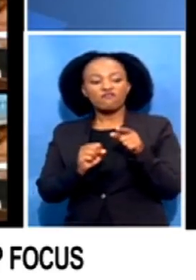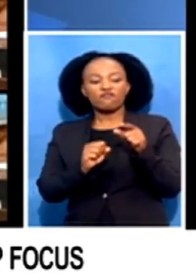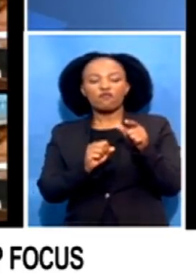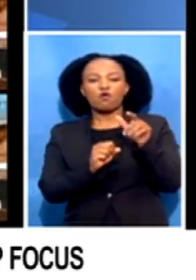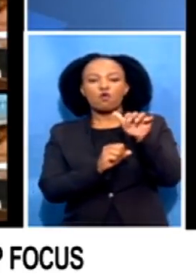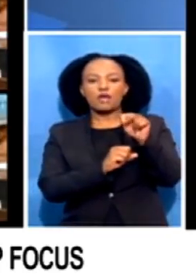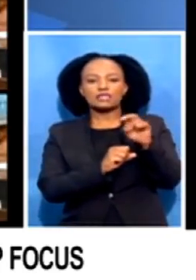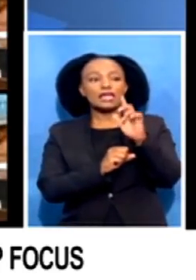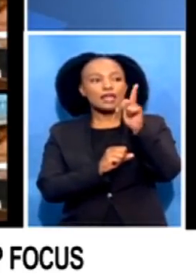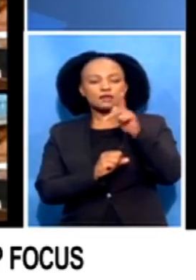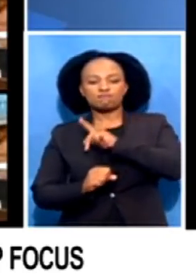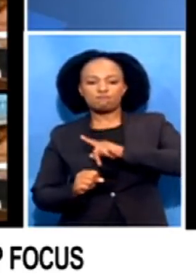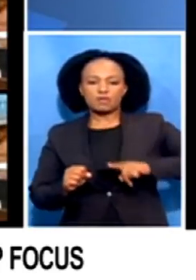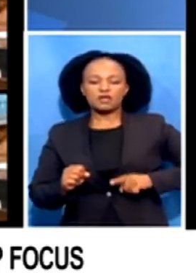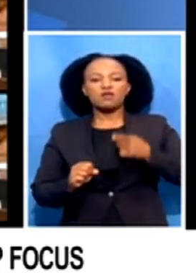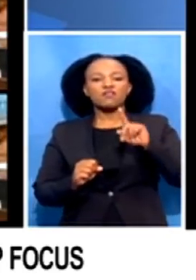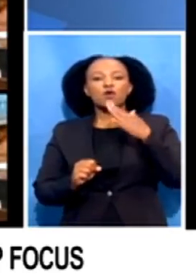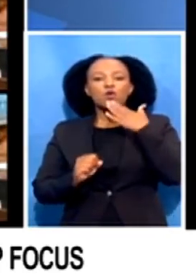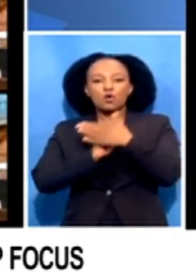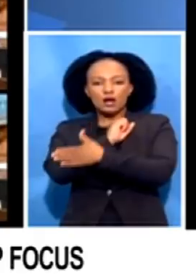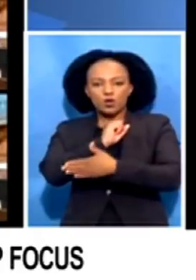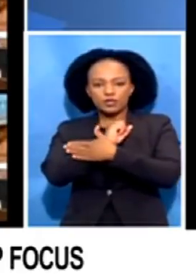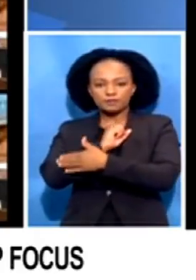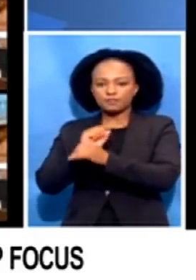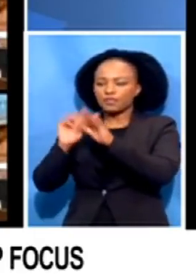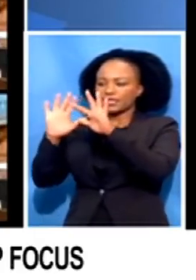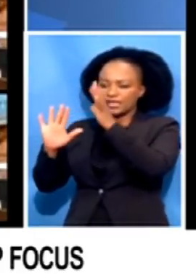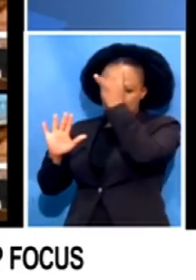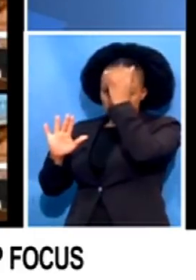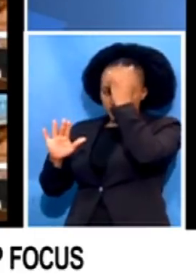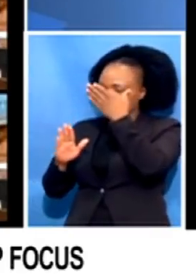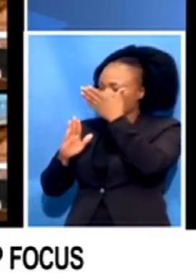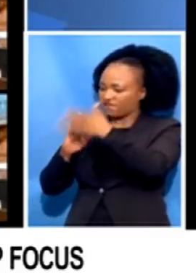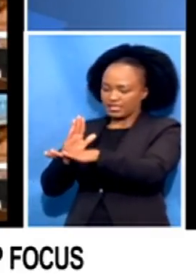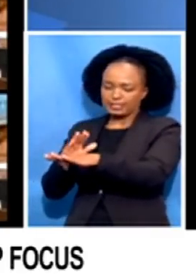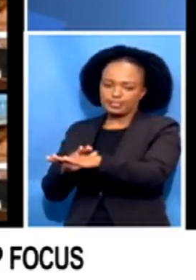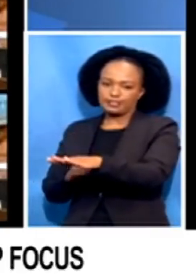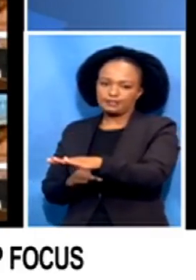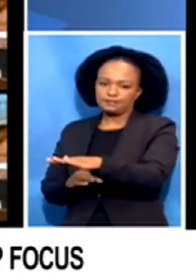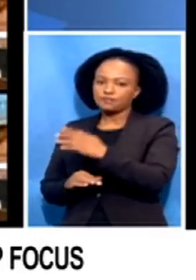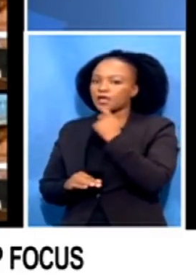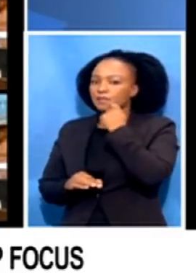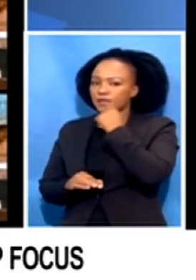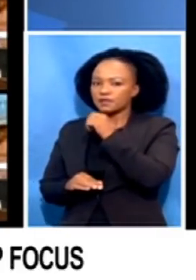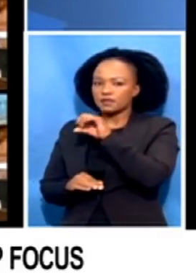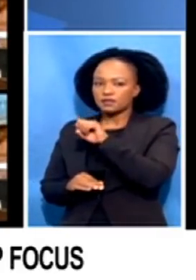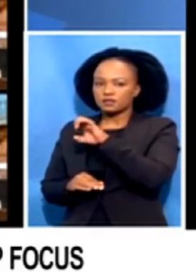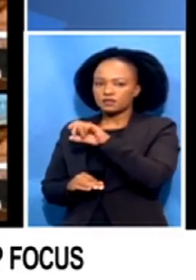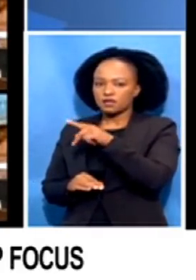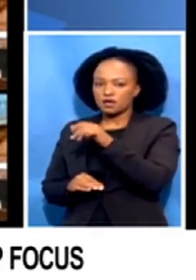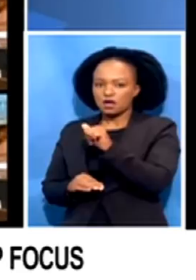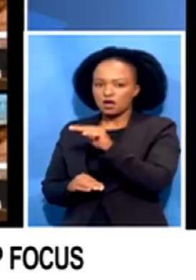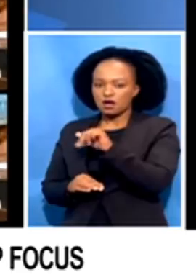10 minutes has expired, Mr. Skakani. Chief Justice, it's okay. I will expect then that the